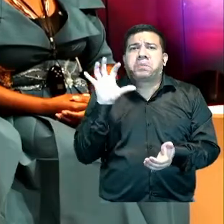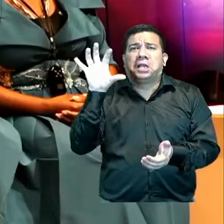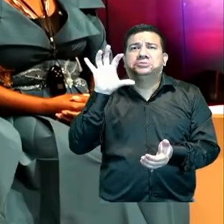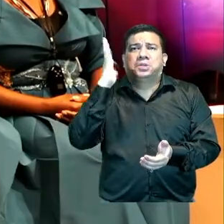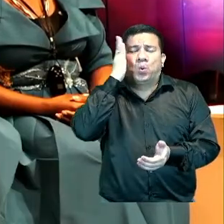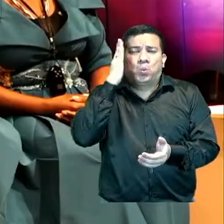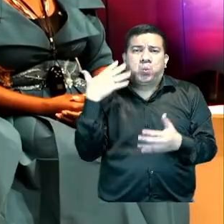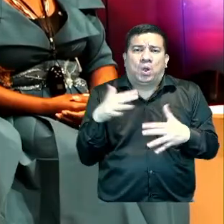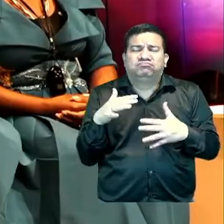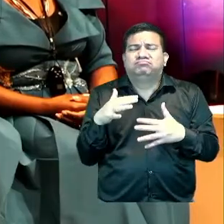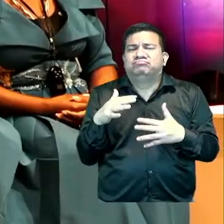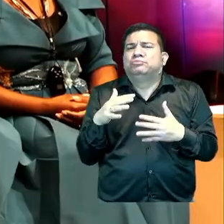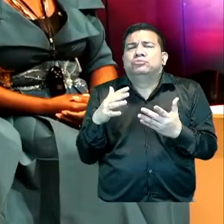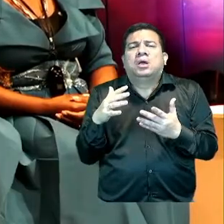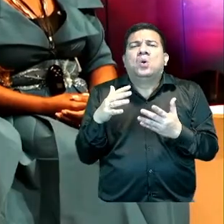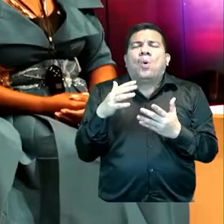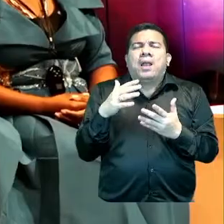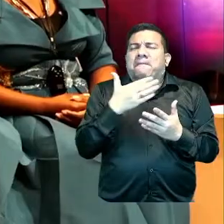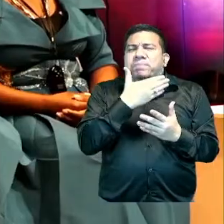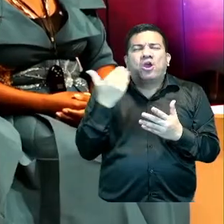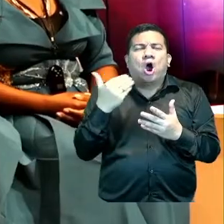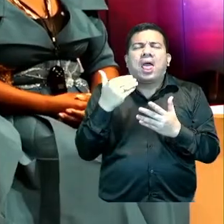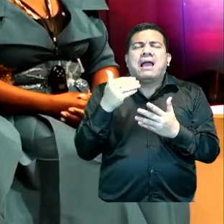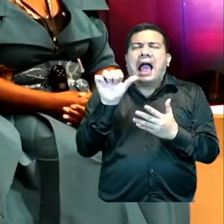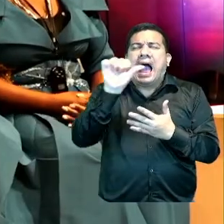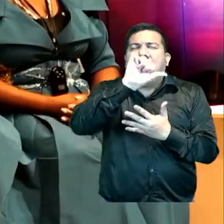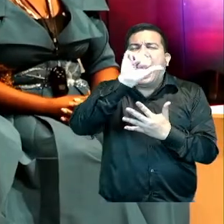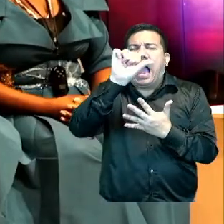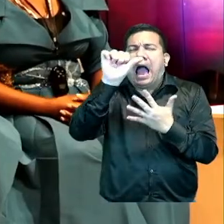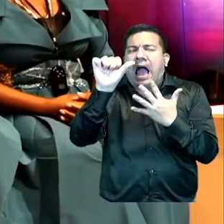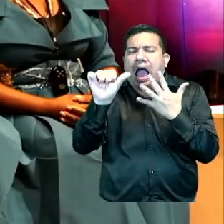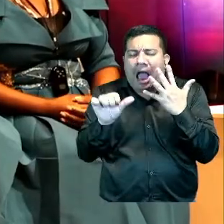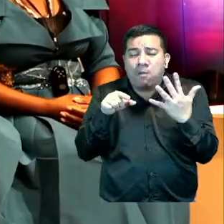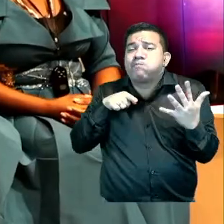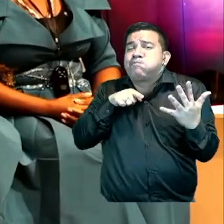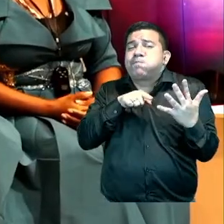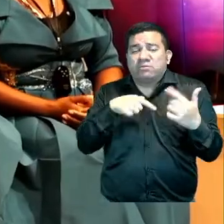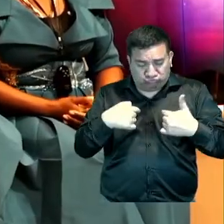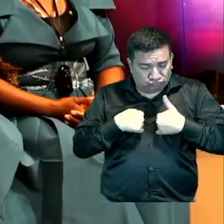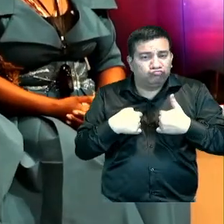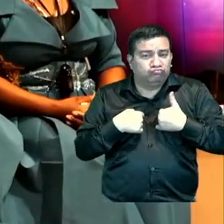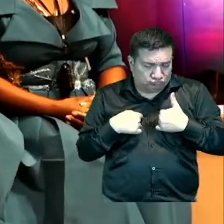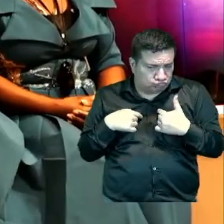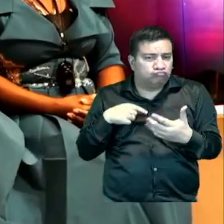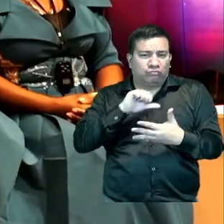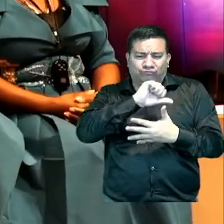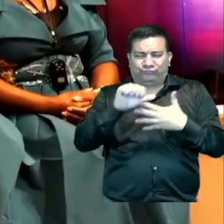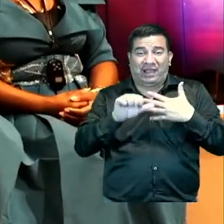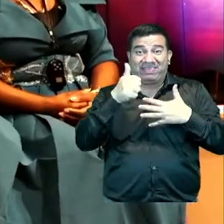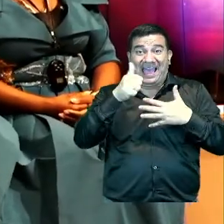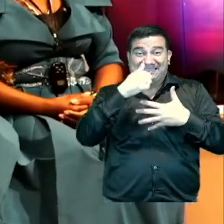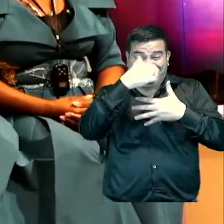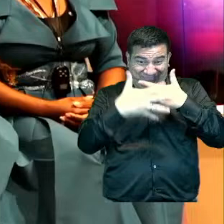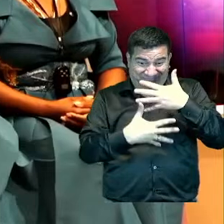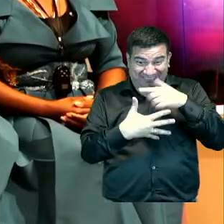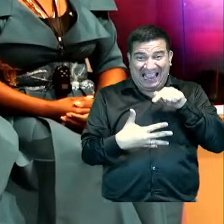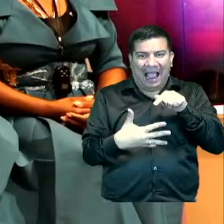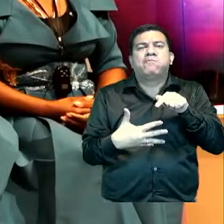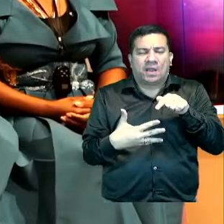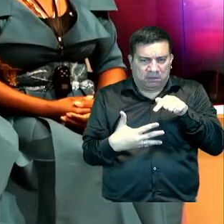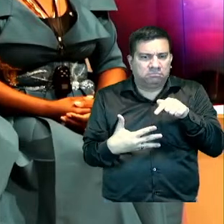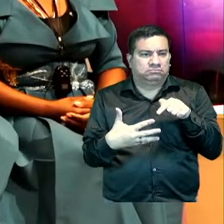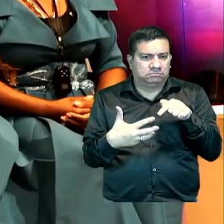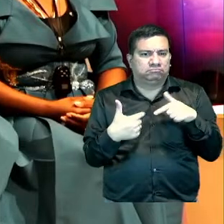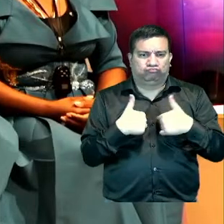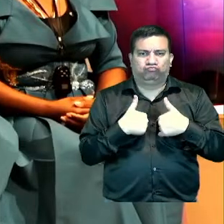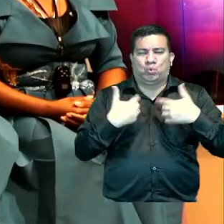If we have a list of the people in our country, I'm in the top 2. If we consider the personalities of Africa in the